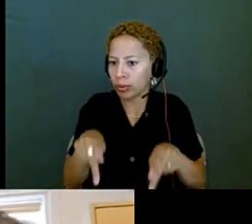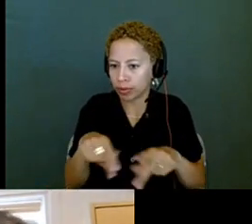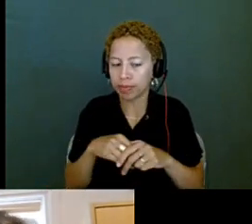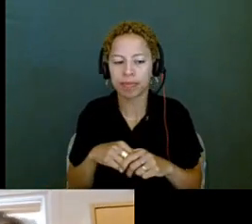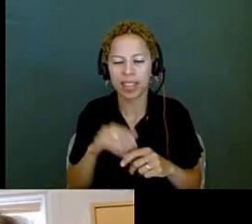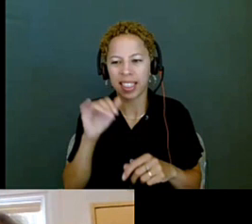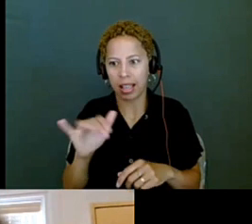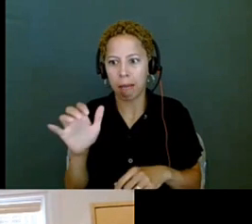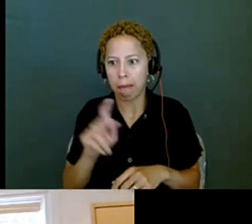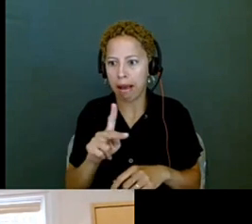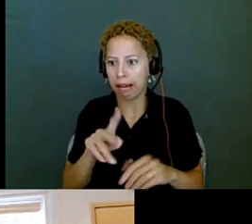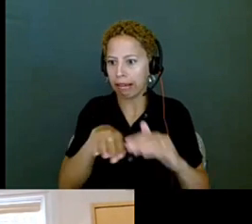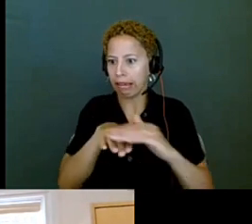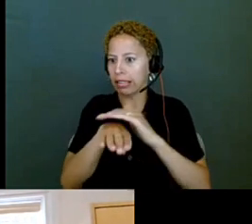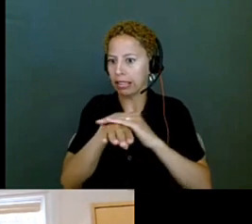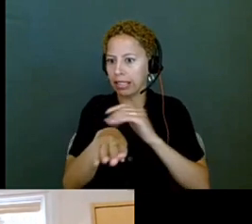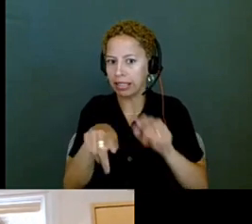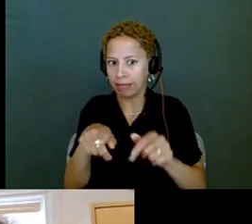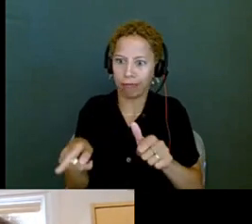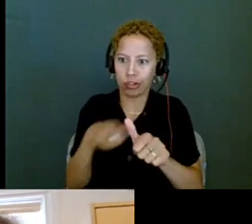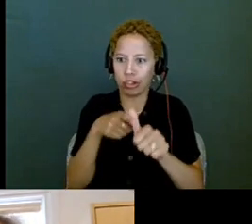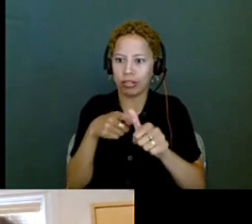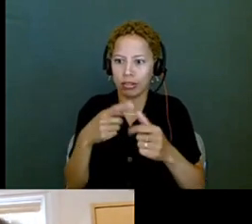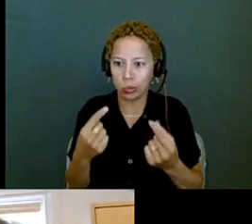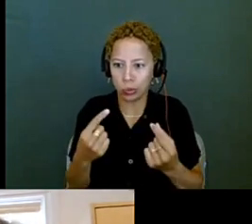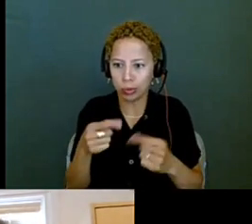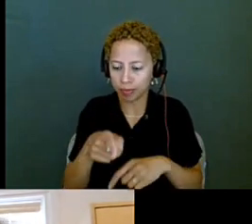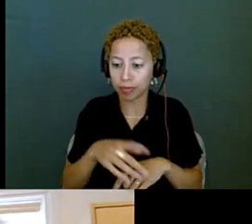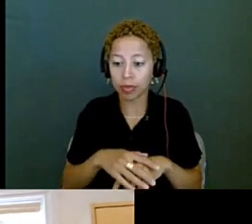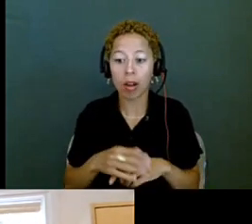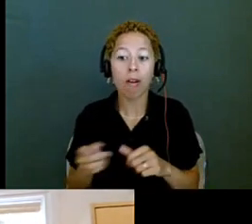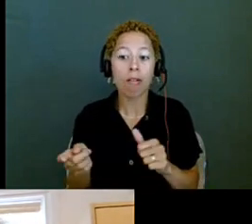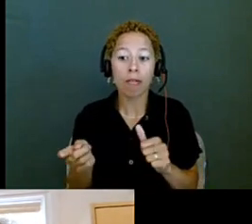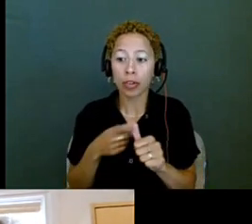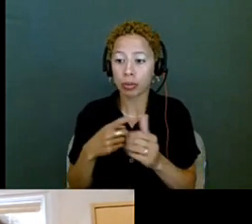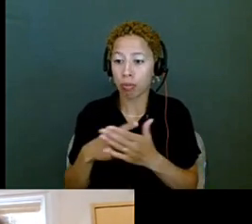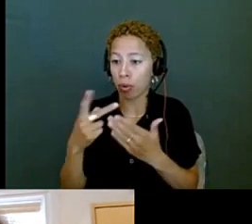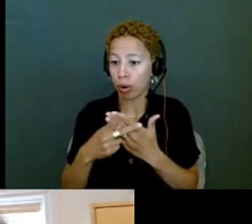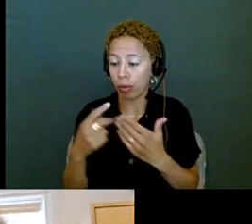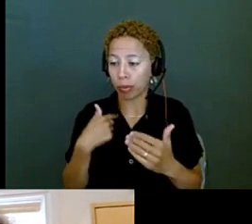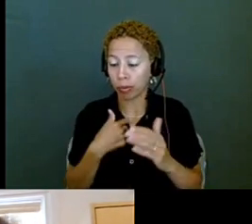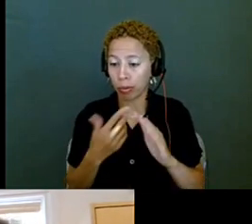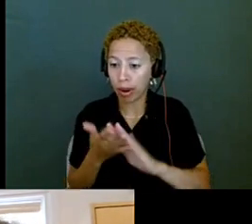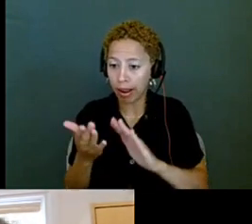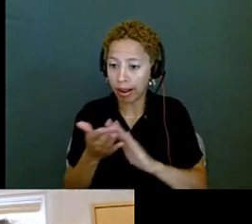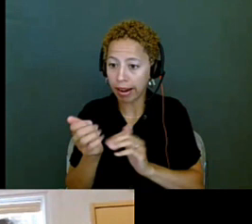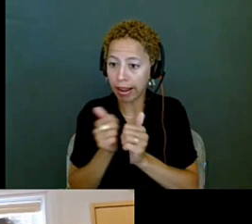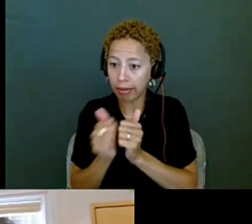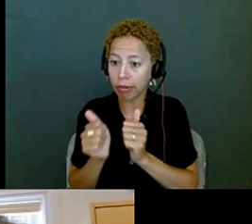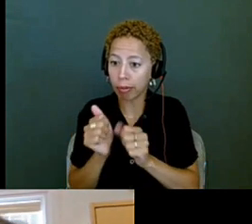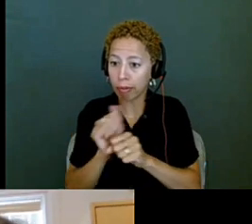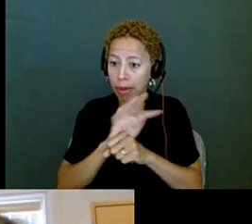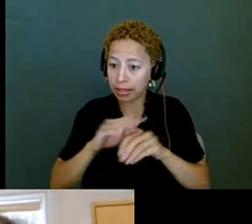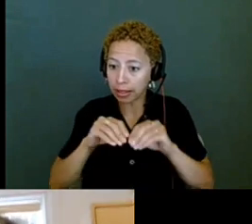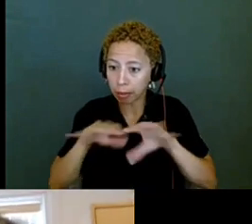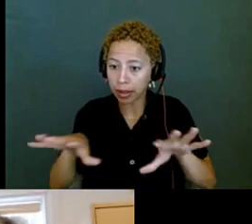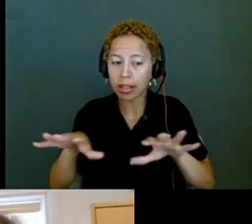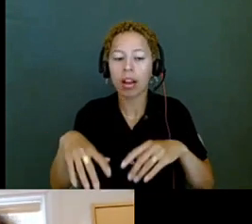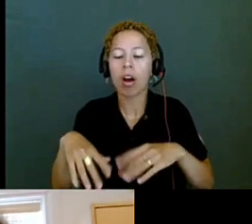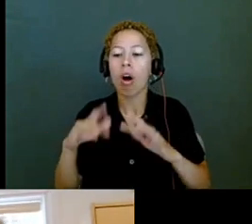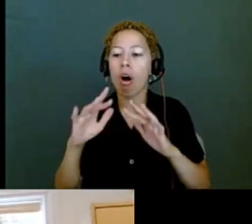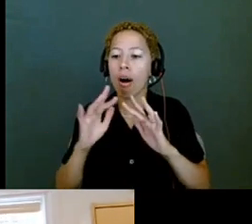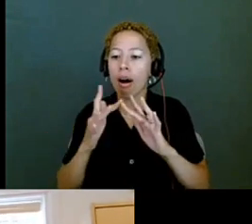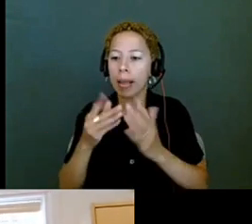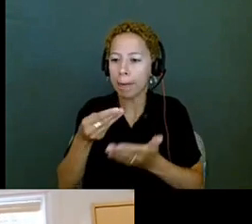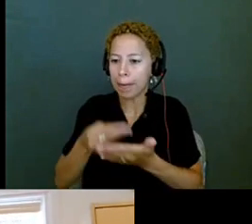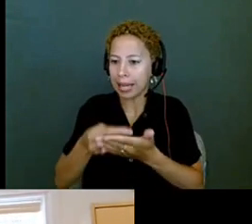of our first meaningful programs coming back after the pandemic was an online money management program. So that